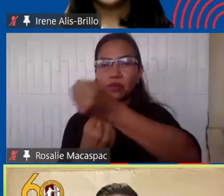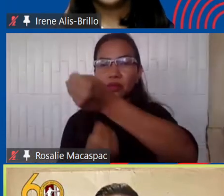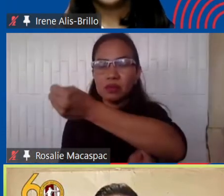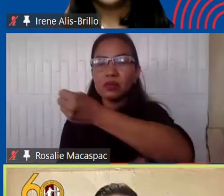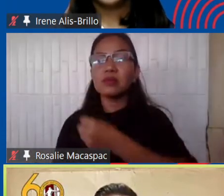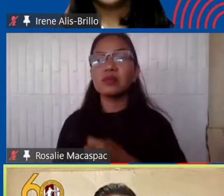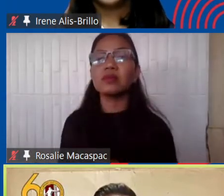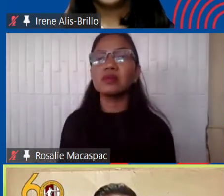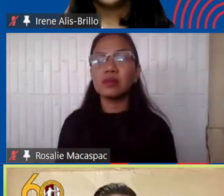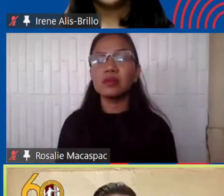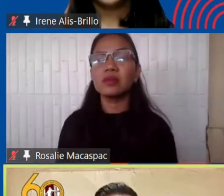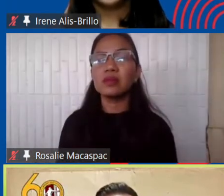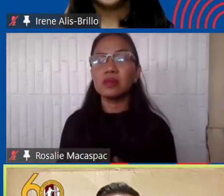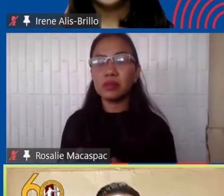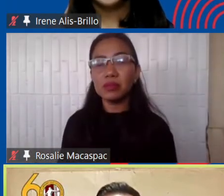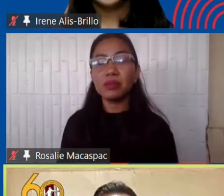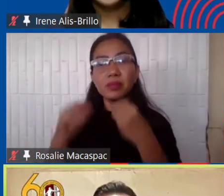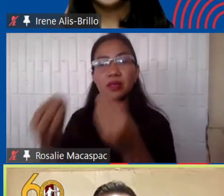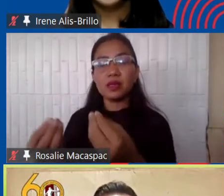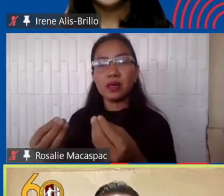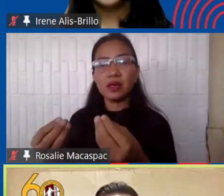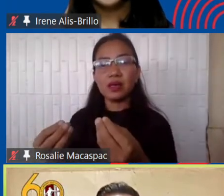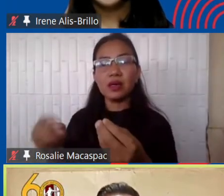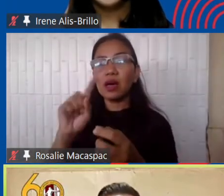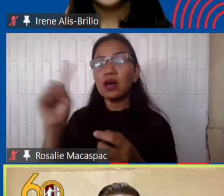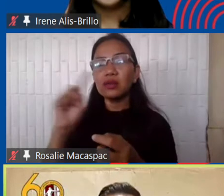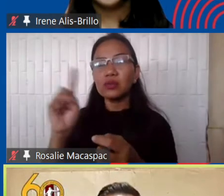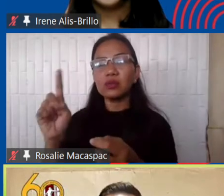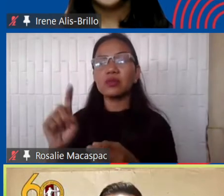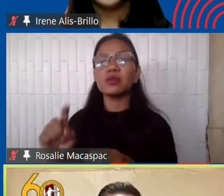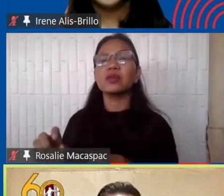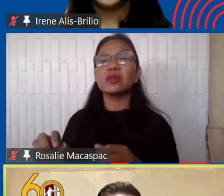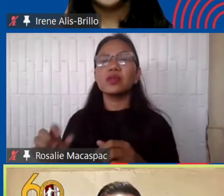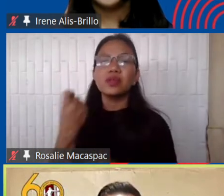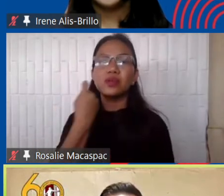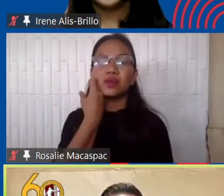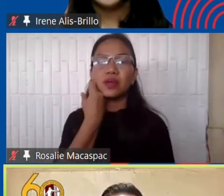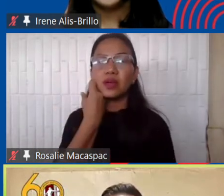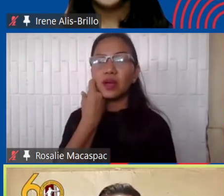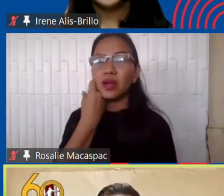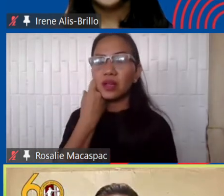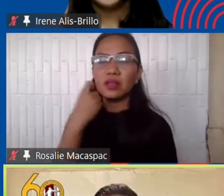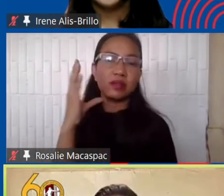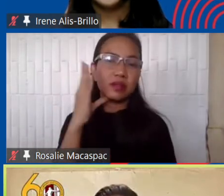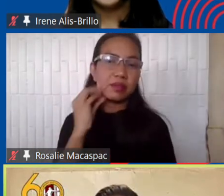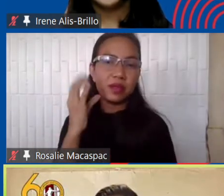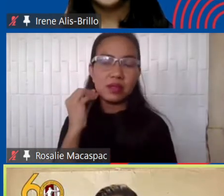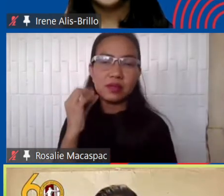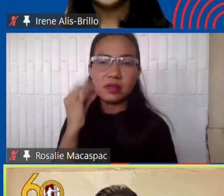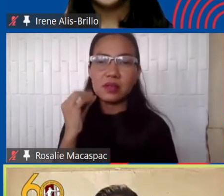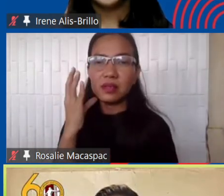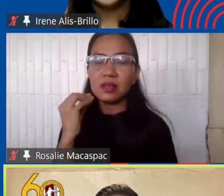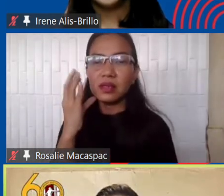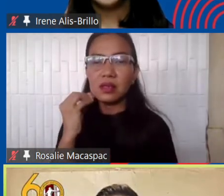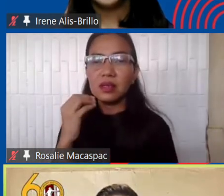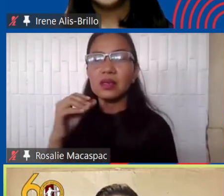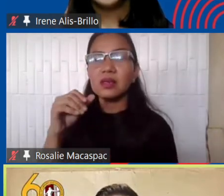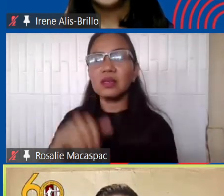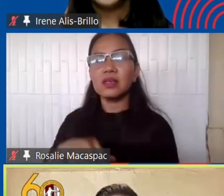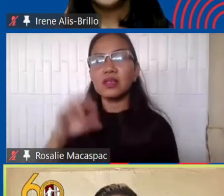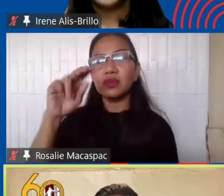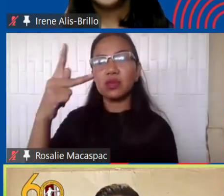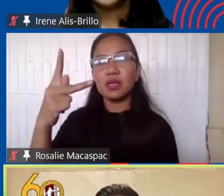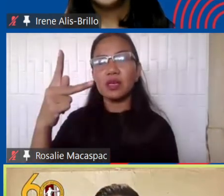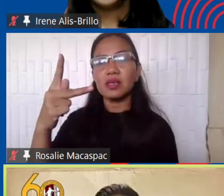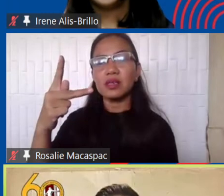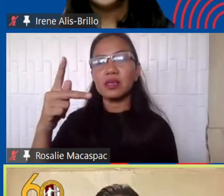to also address what's in practice, no, what our current librarians are experiencing. In UP SLIS, currently, we